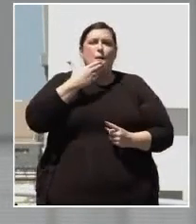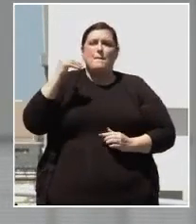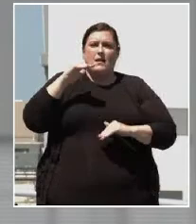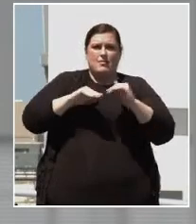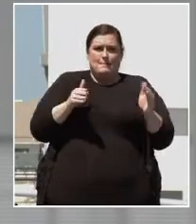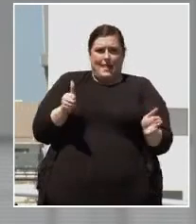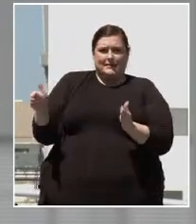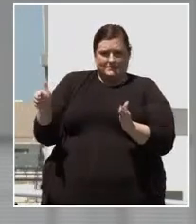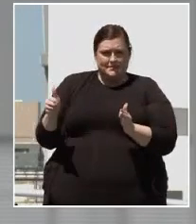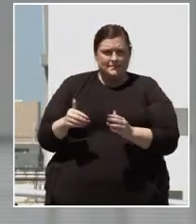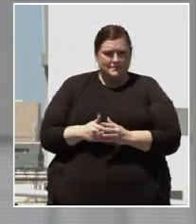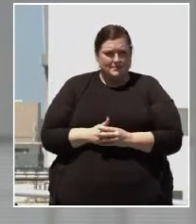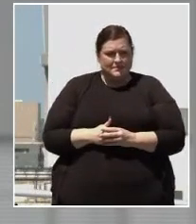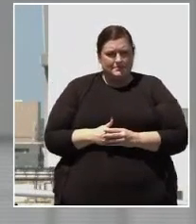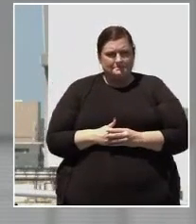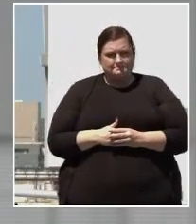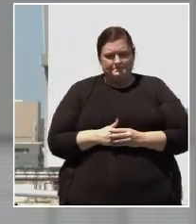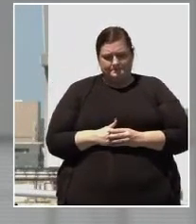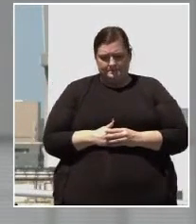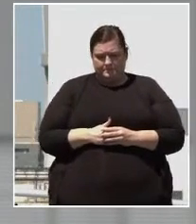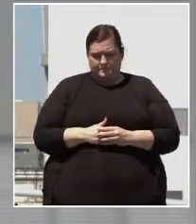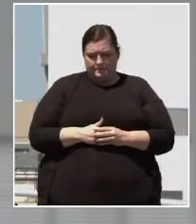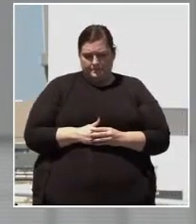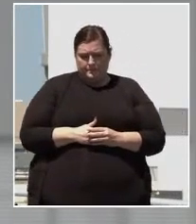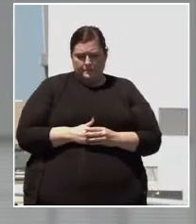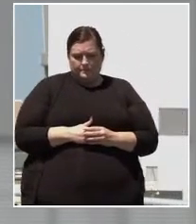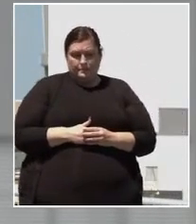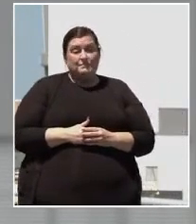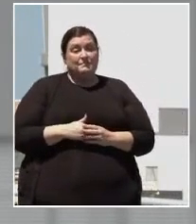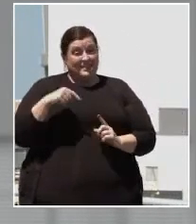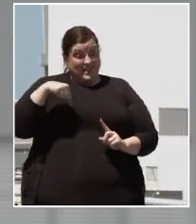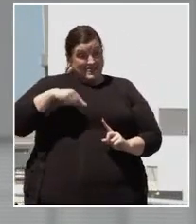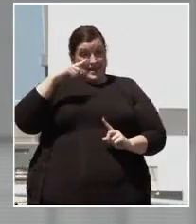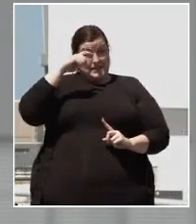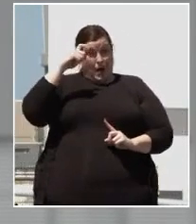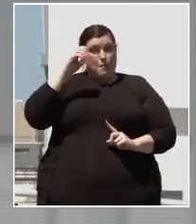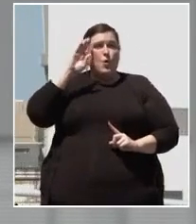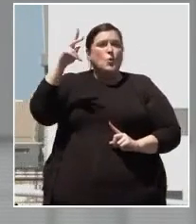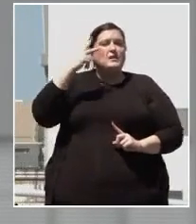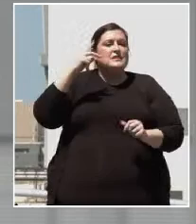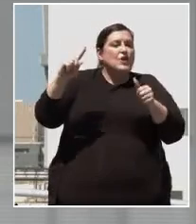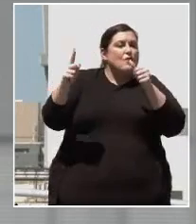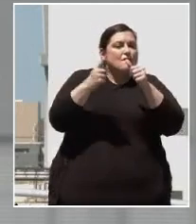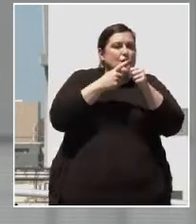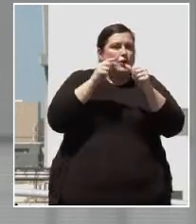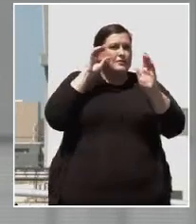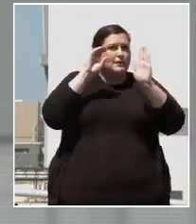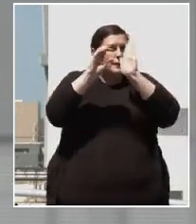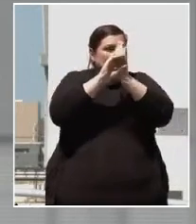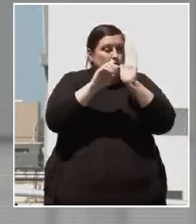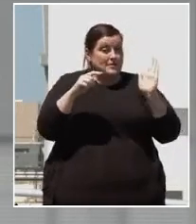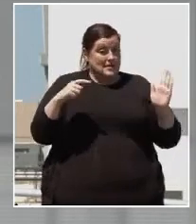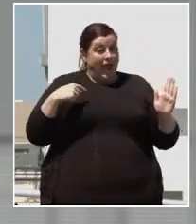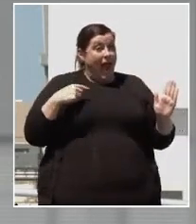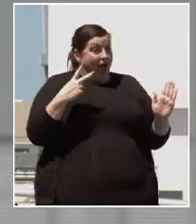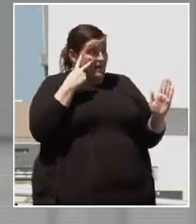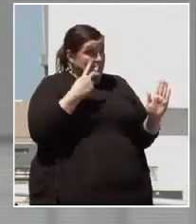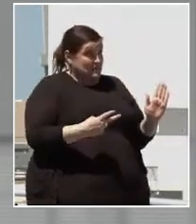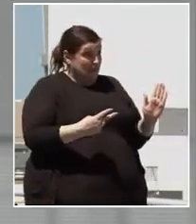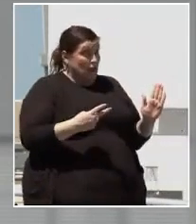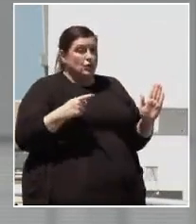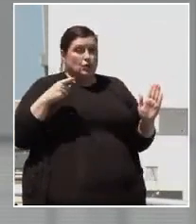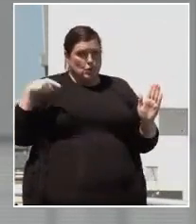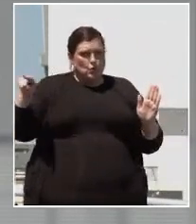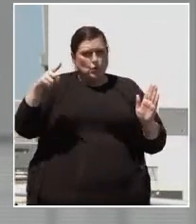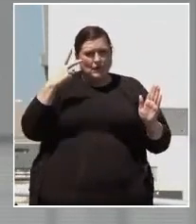than planned this summer we're going to see the first images I've seen and you all have as